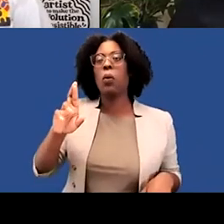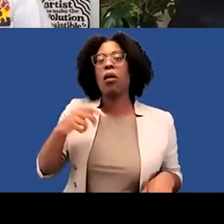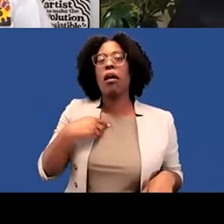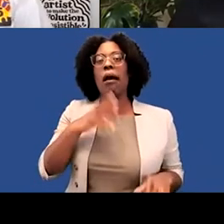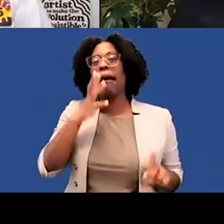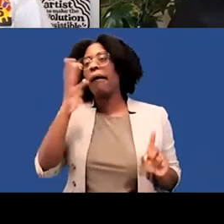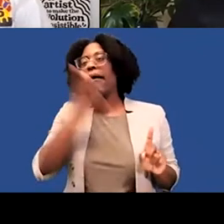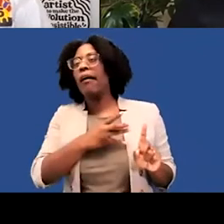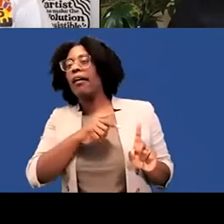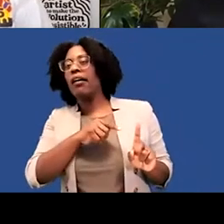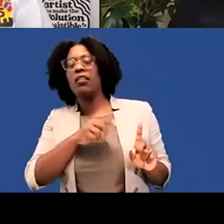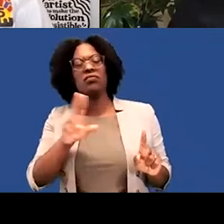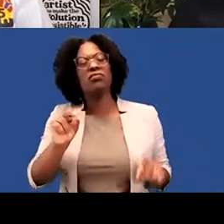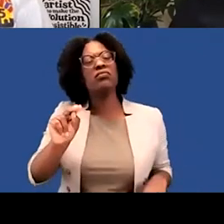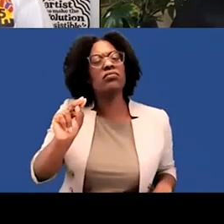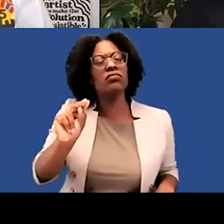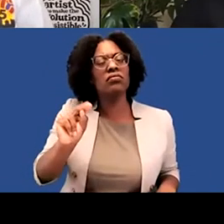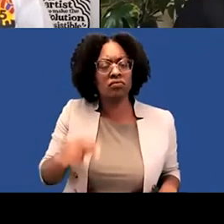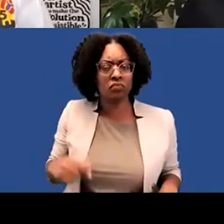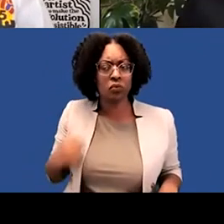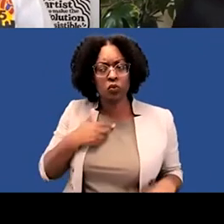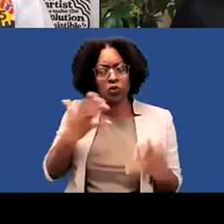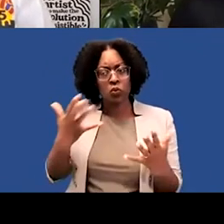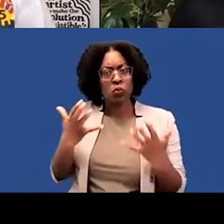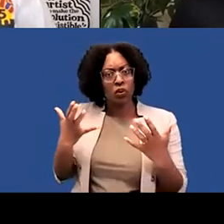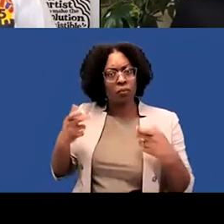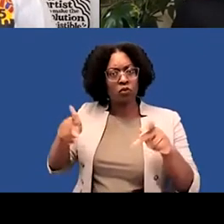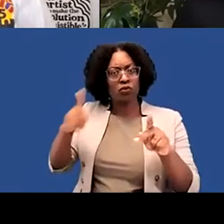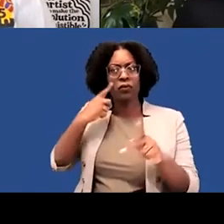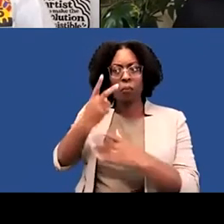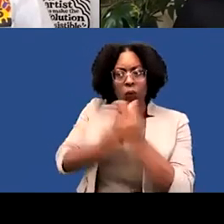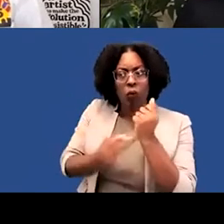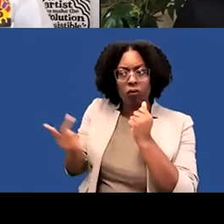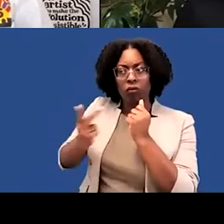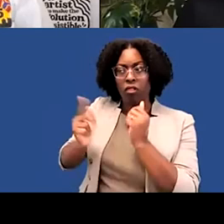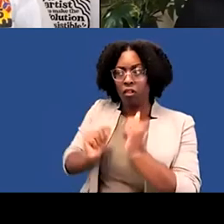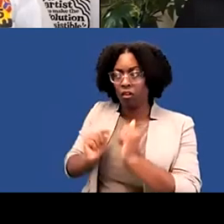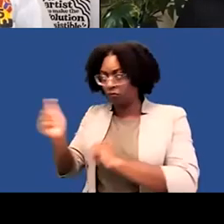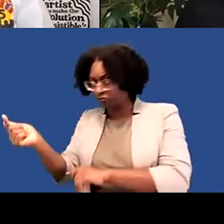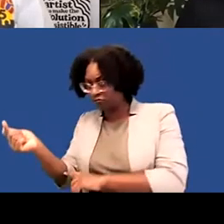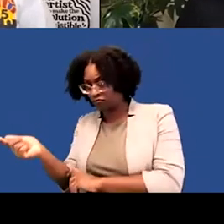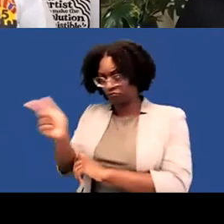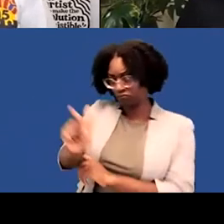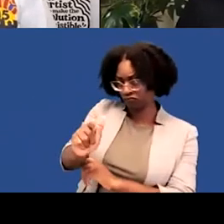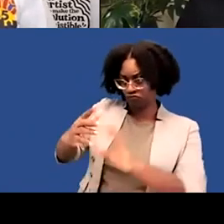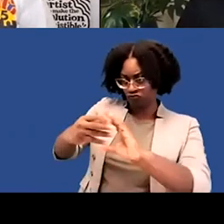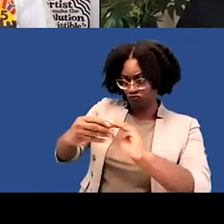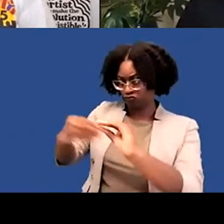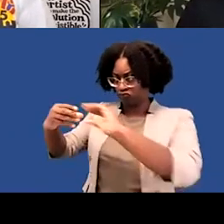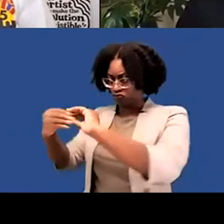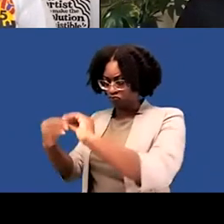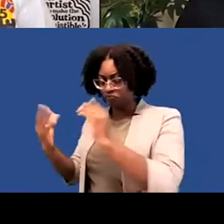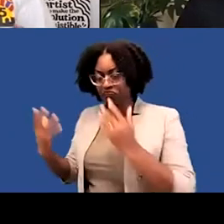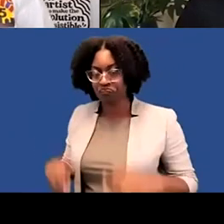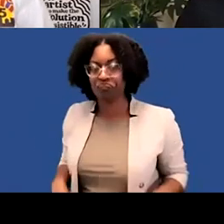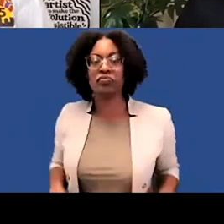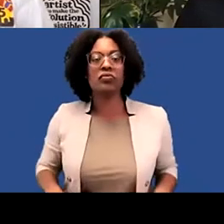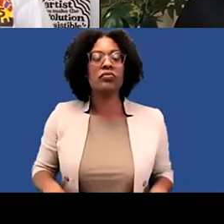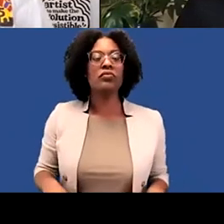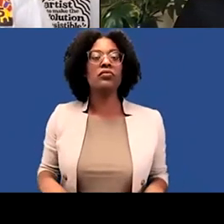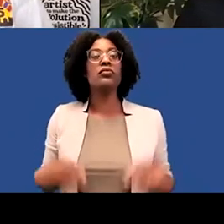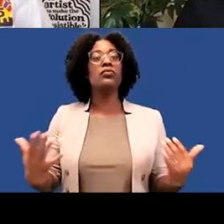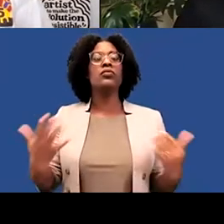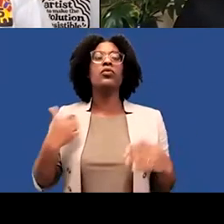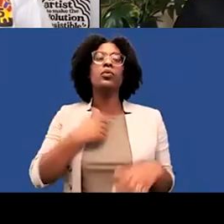things I was thinking about while each of y'all were talking was this fight to be seen and what that means. And thinking, especially